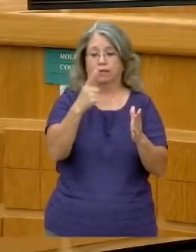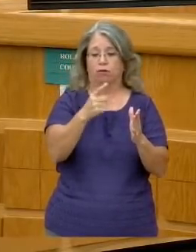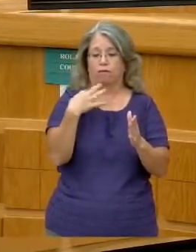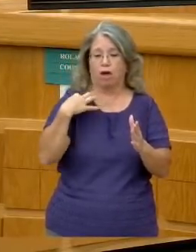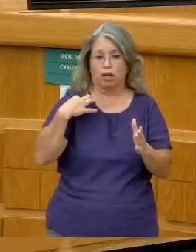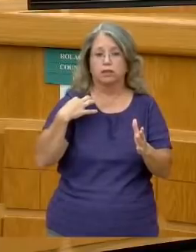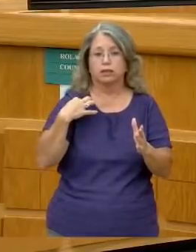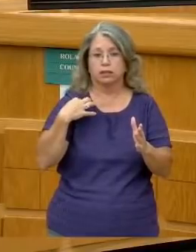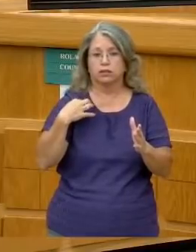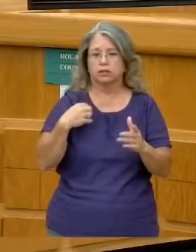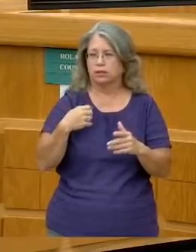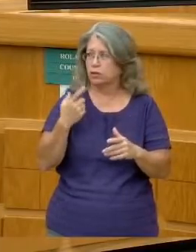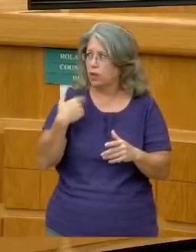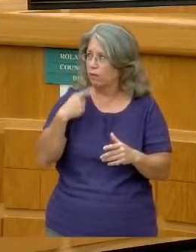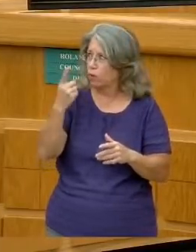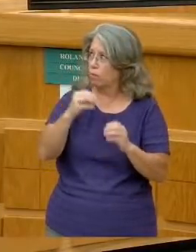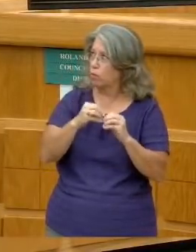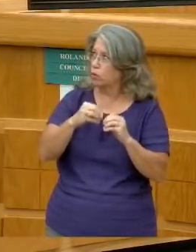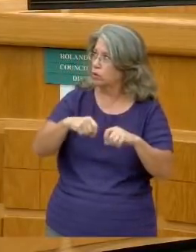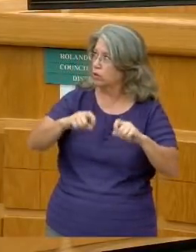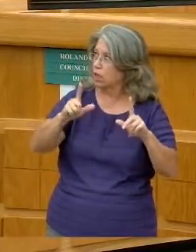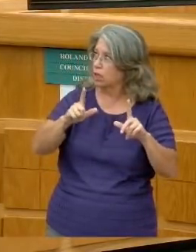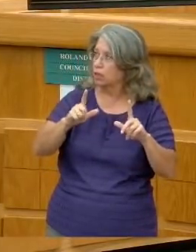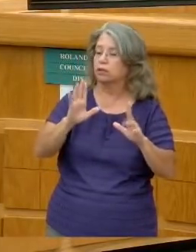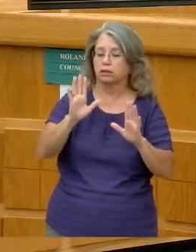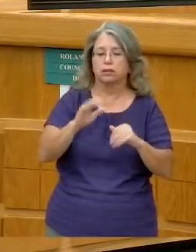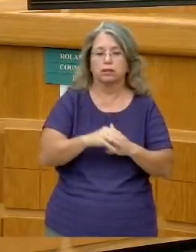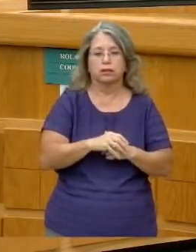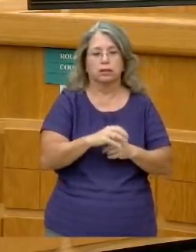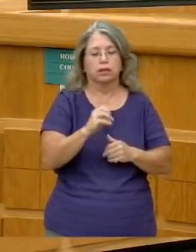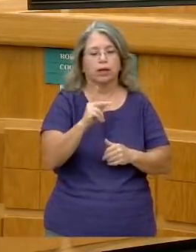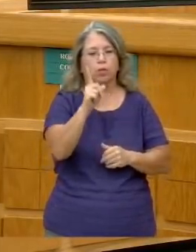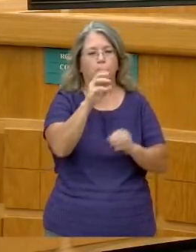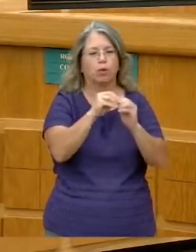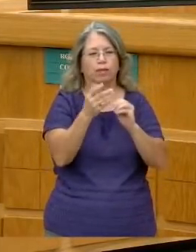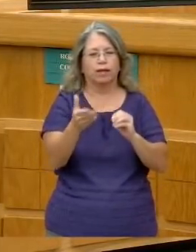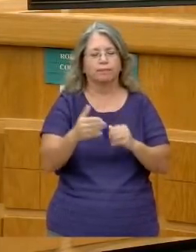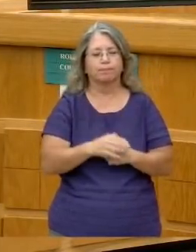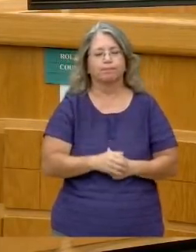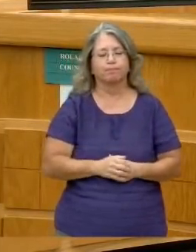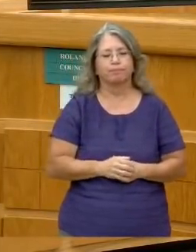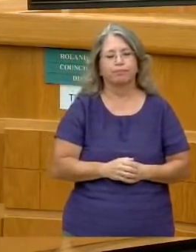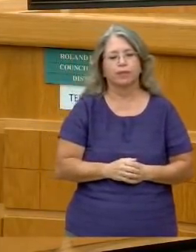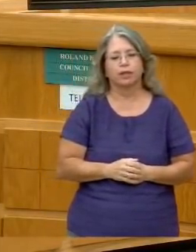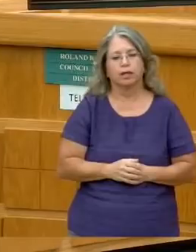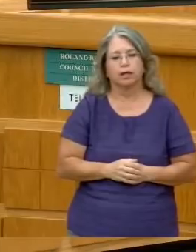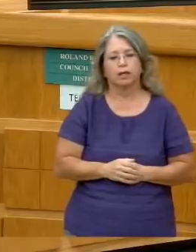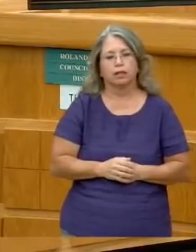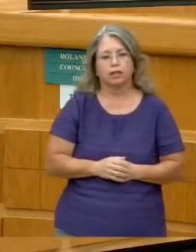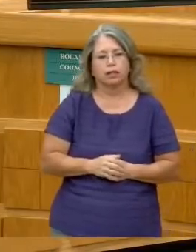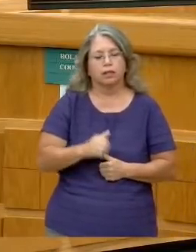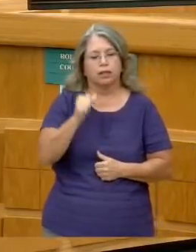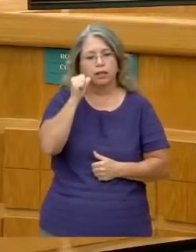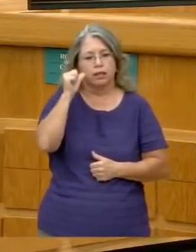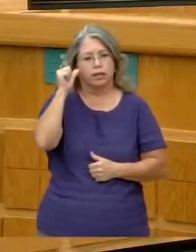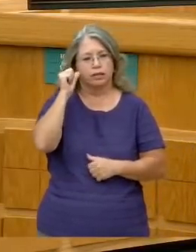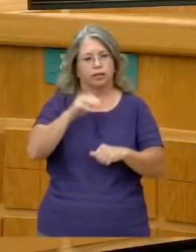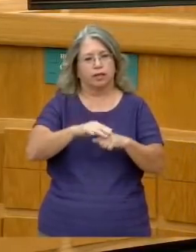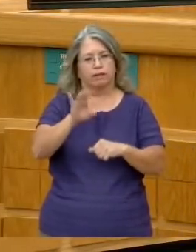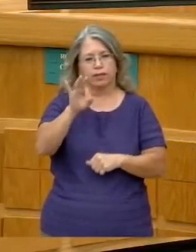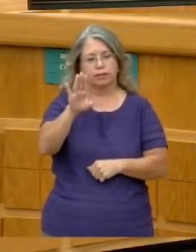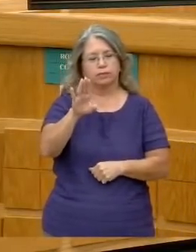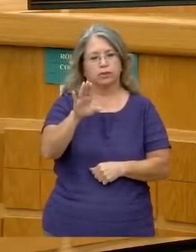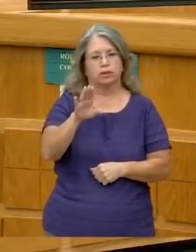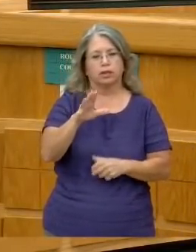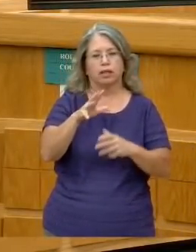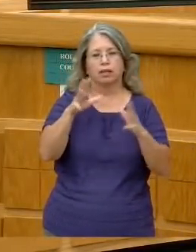one more slide after this one? Okay, there's just one other thing. Yesterday, also on Facebook, there was a lot of chatter on